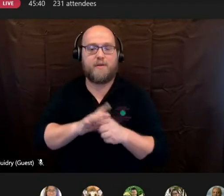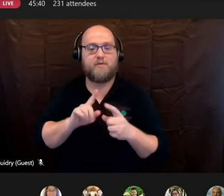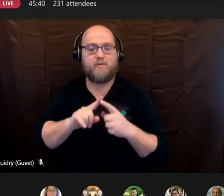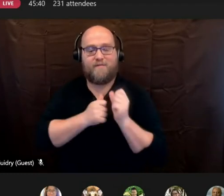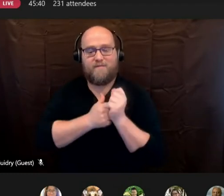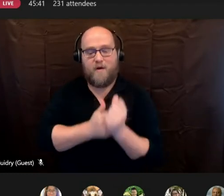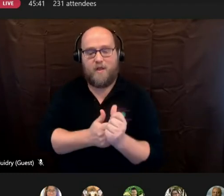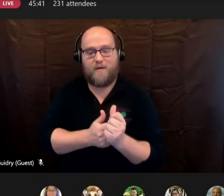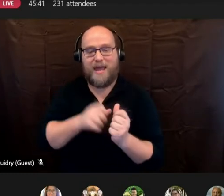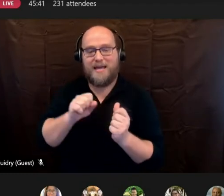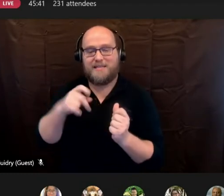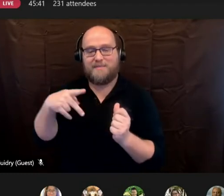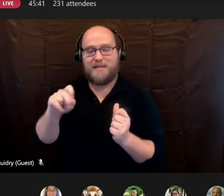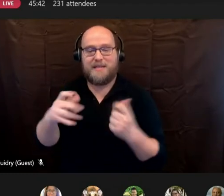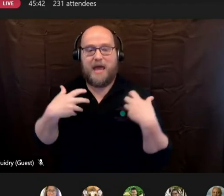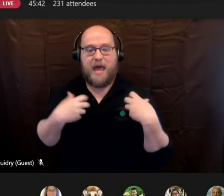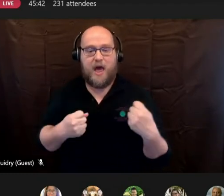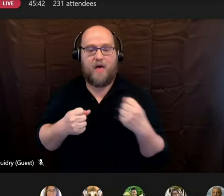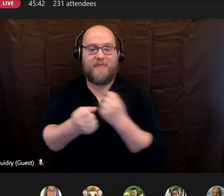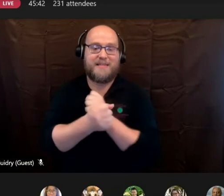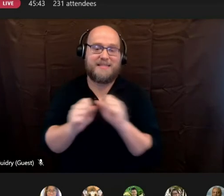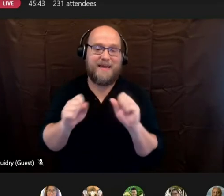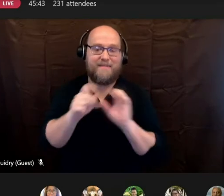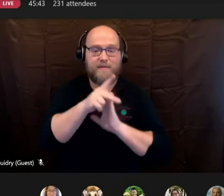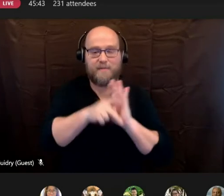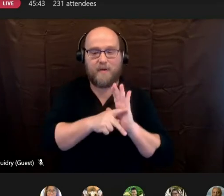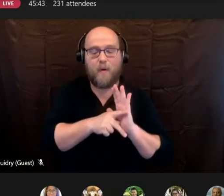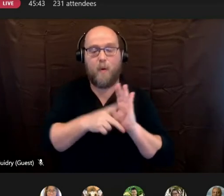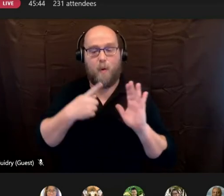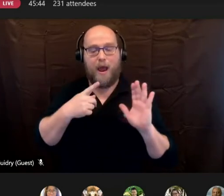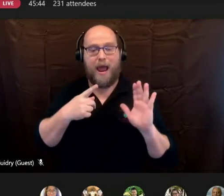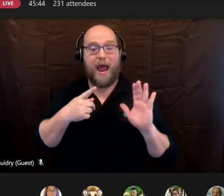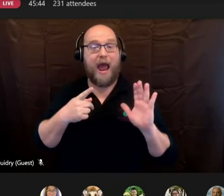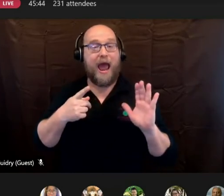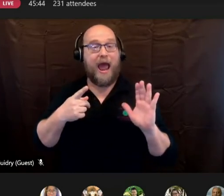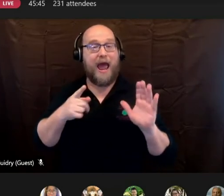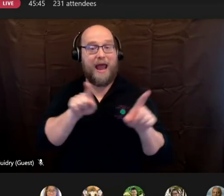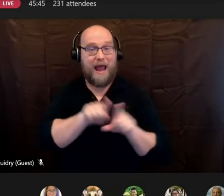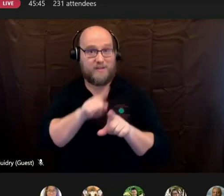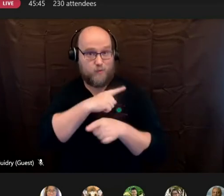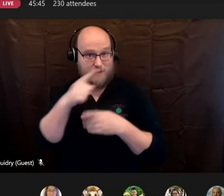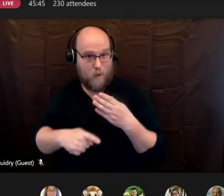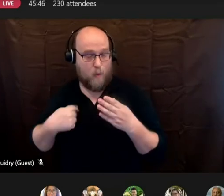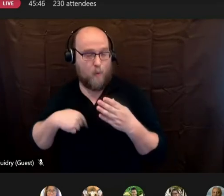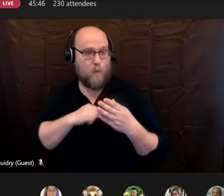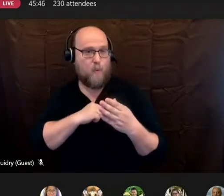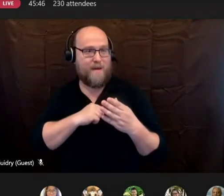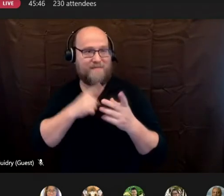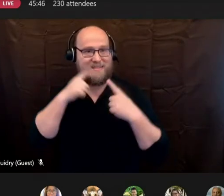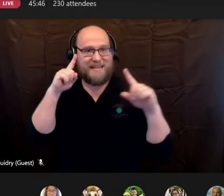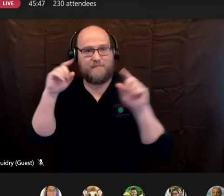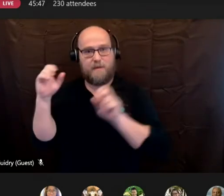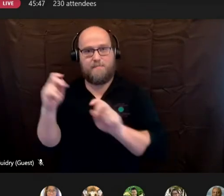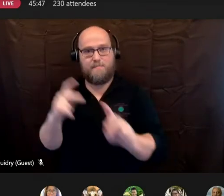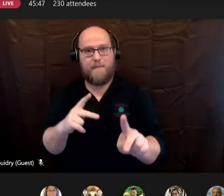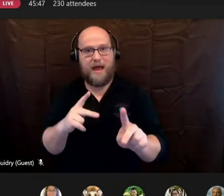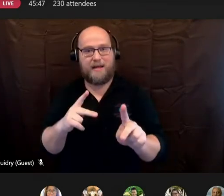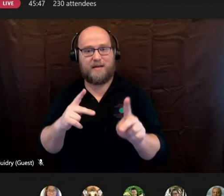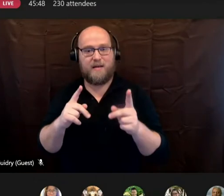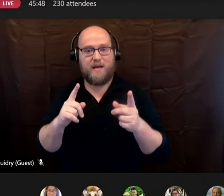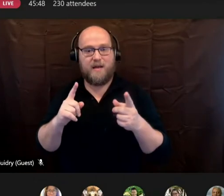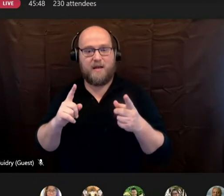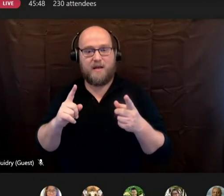as a result, we have successfully returned students to in-person learning without experiencing widespread outbreaks